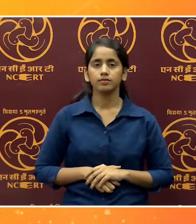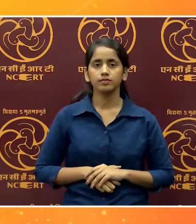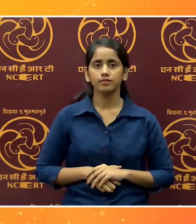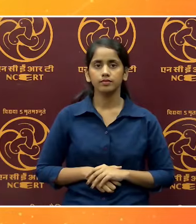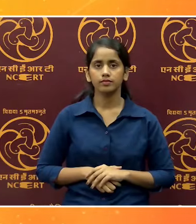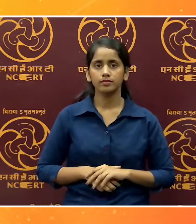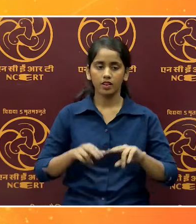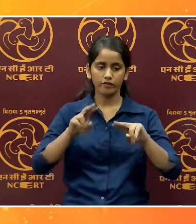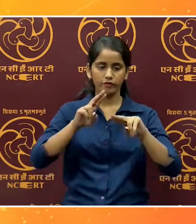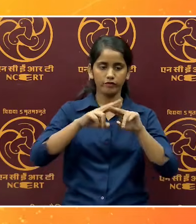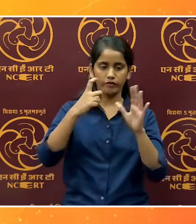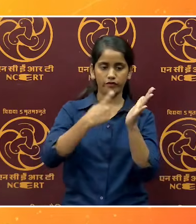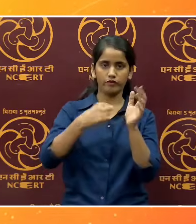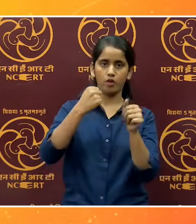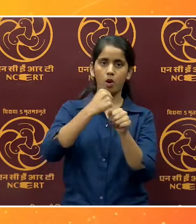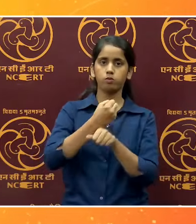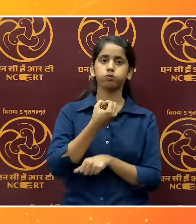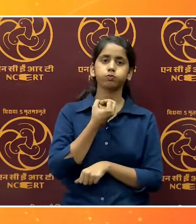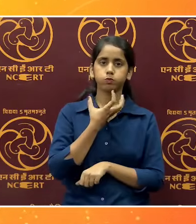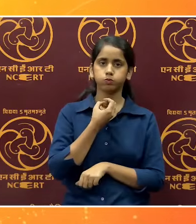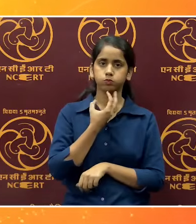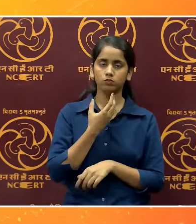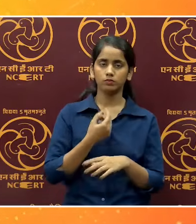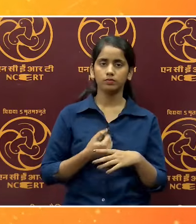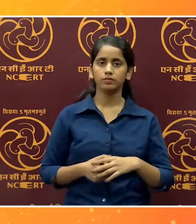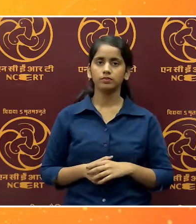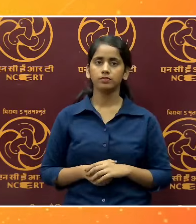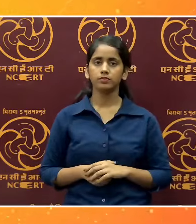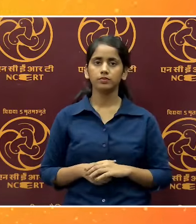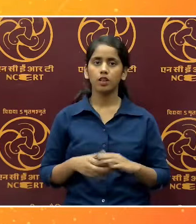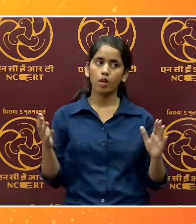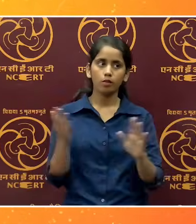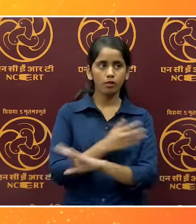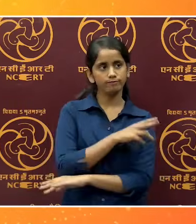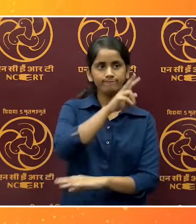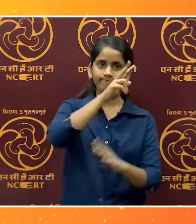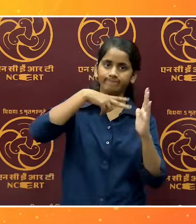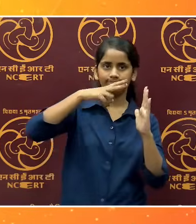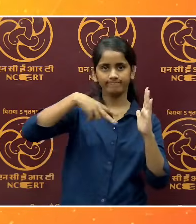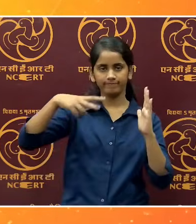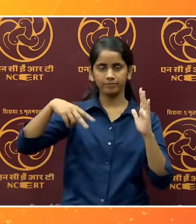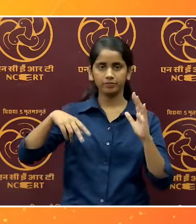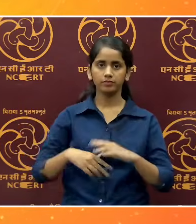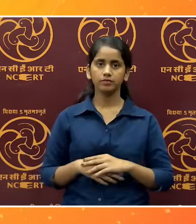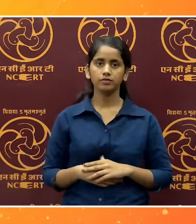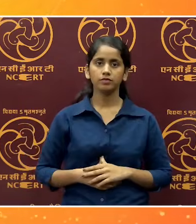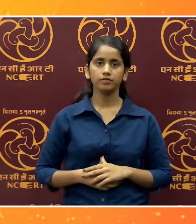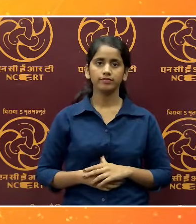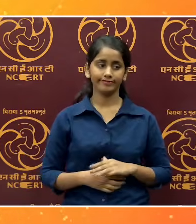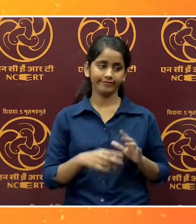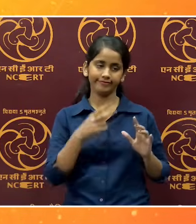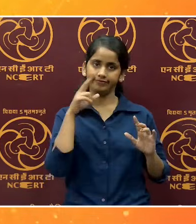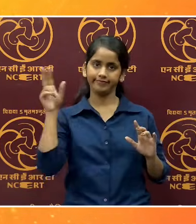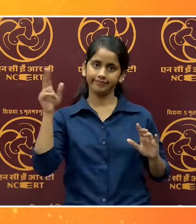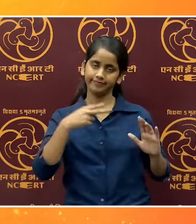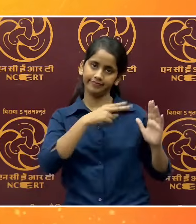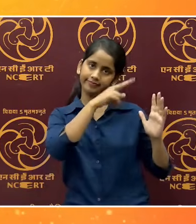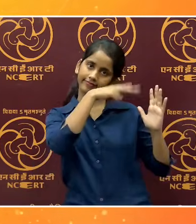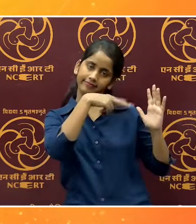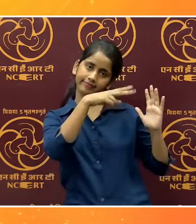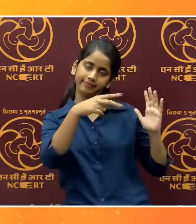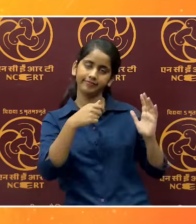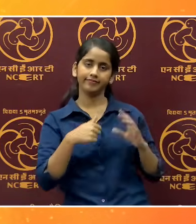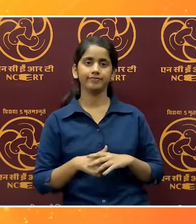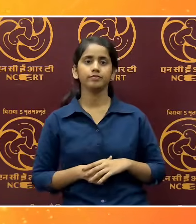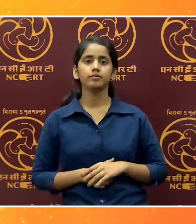The frog. Okay. So I just read it out once. Okay. I sit in ponds and in the